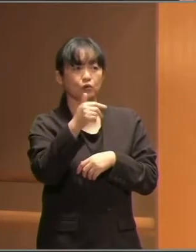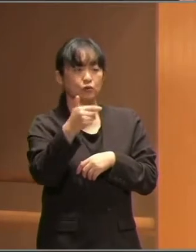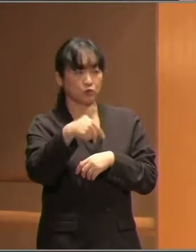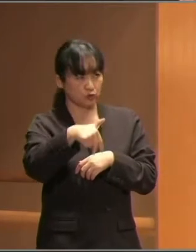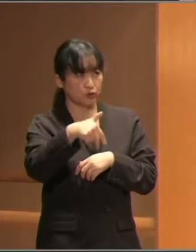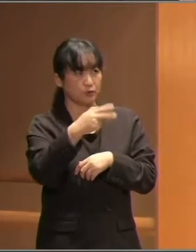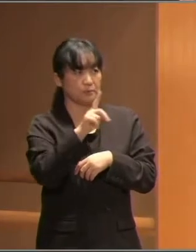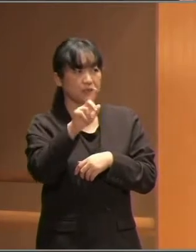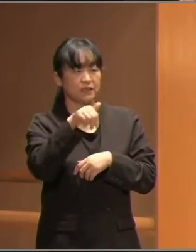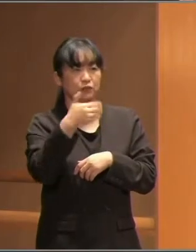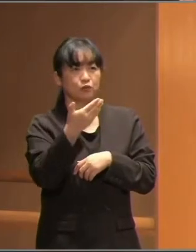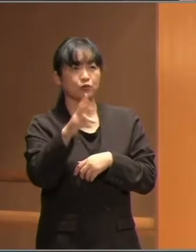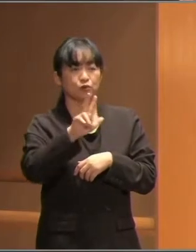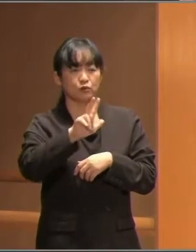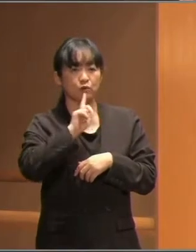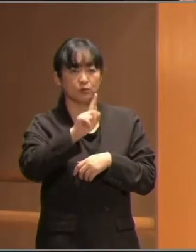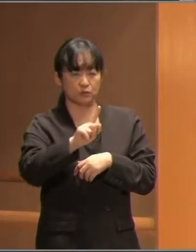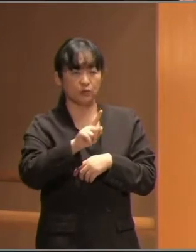University.